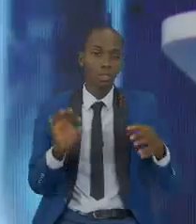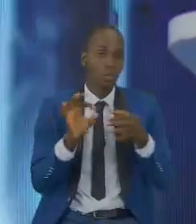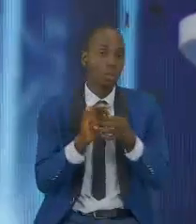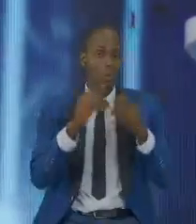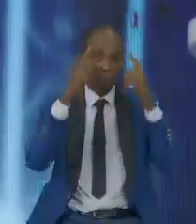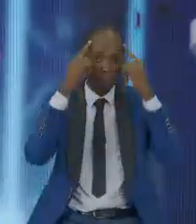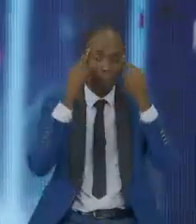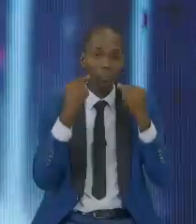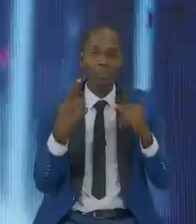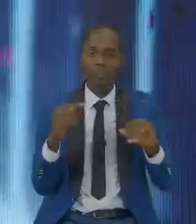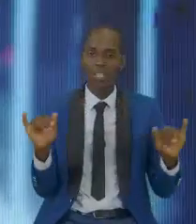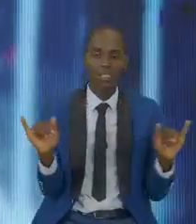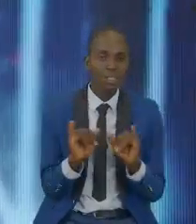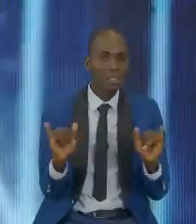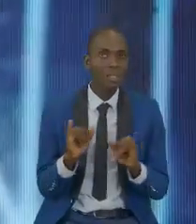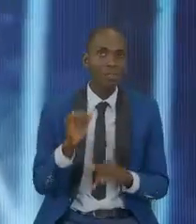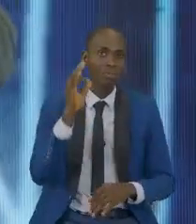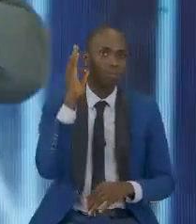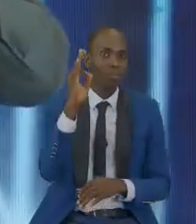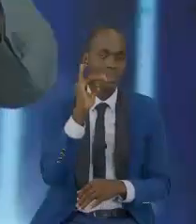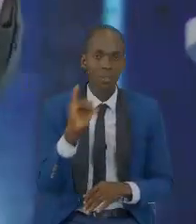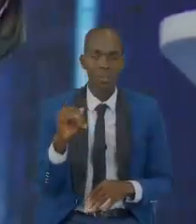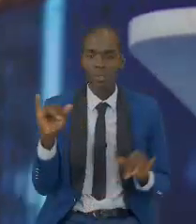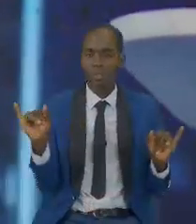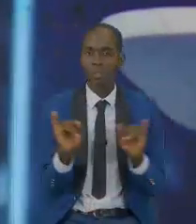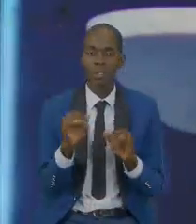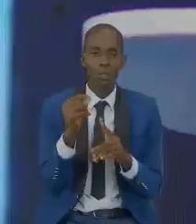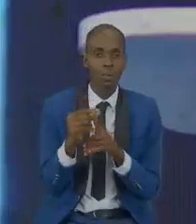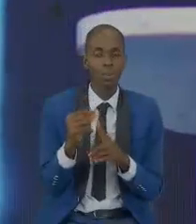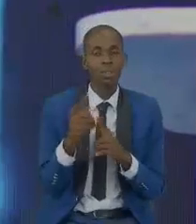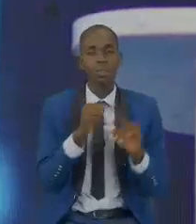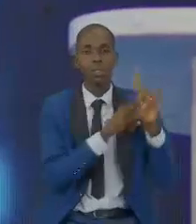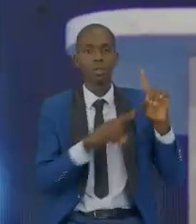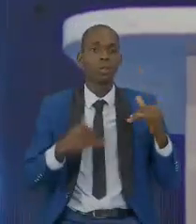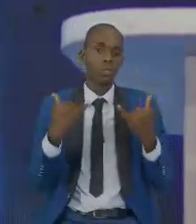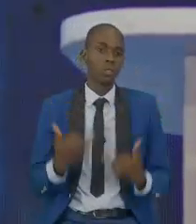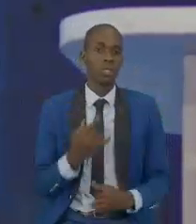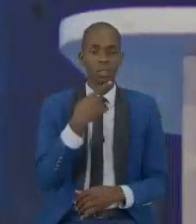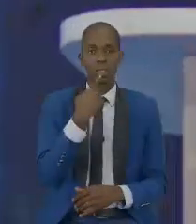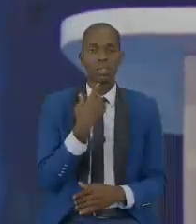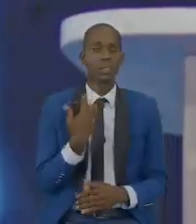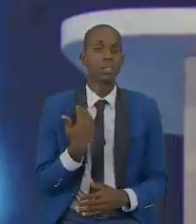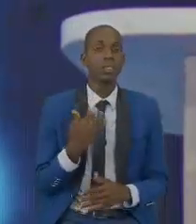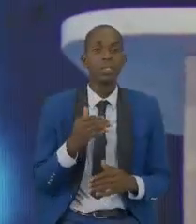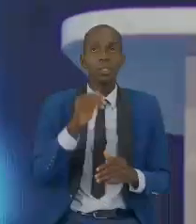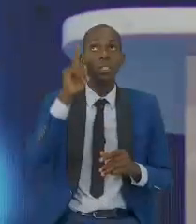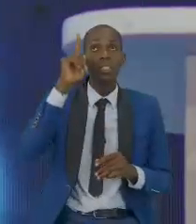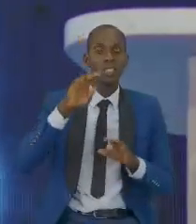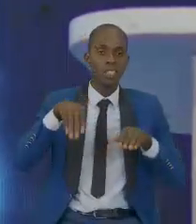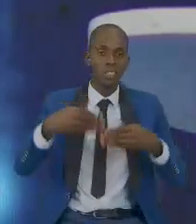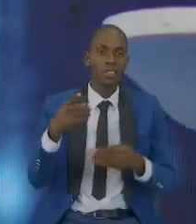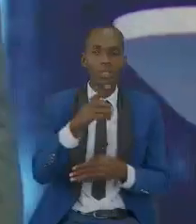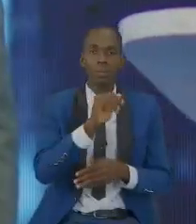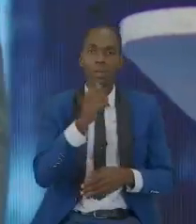same declaration and the same word, the Lord now said, he gave them a charge unto